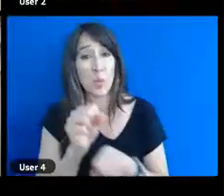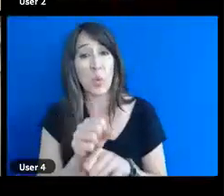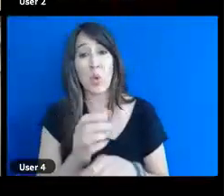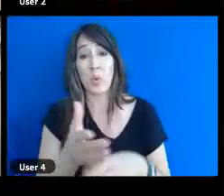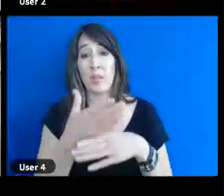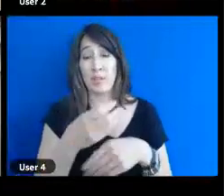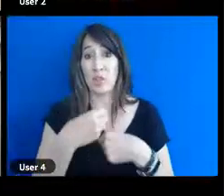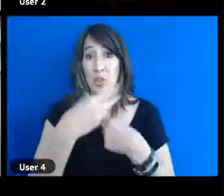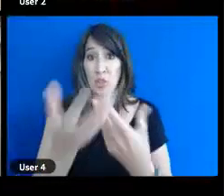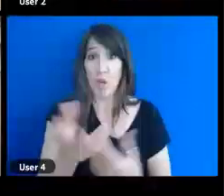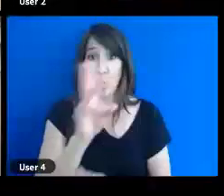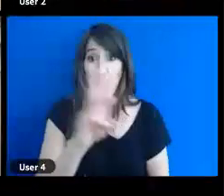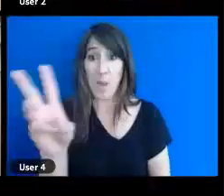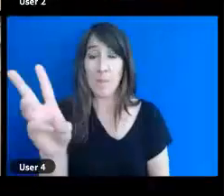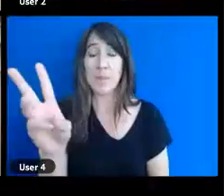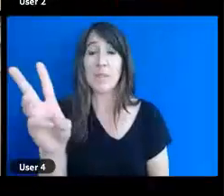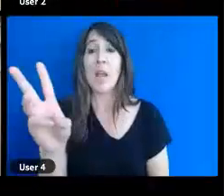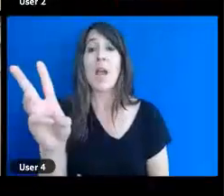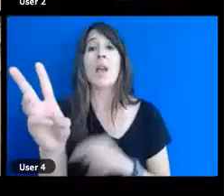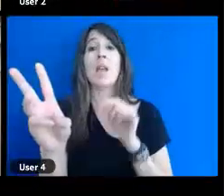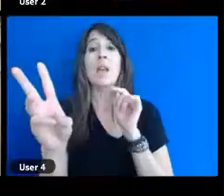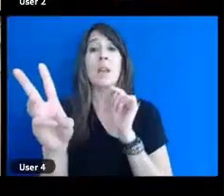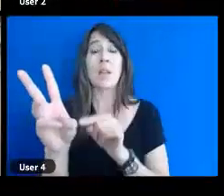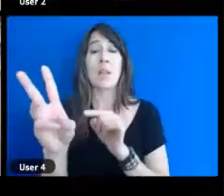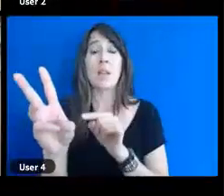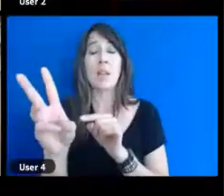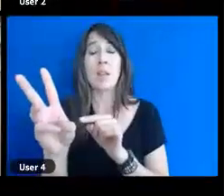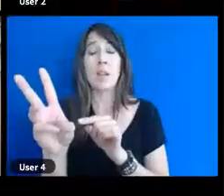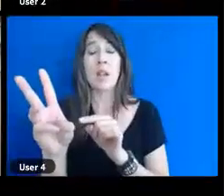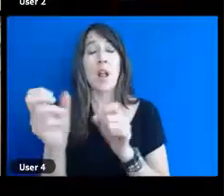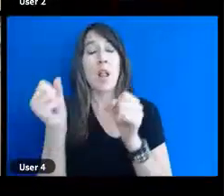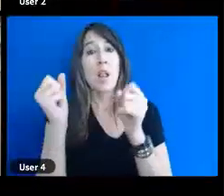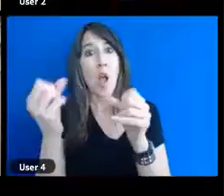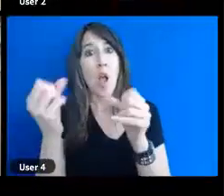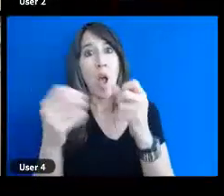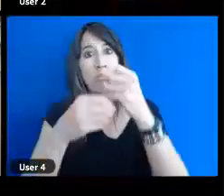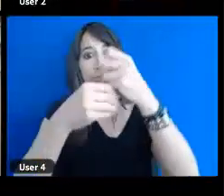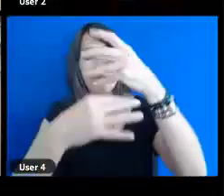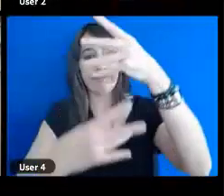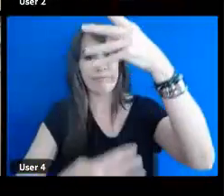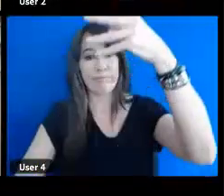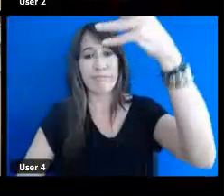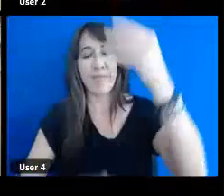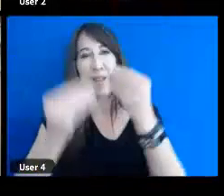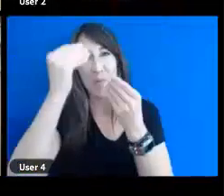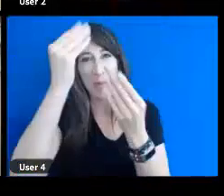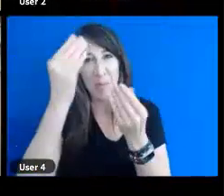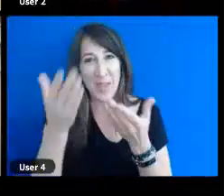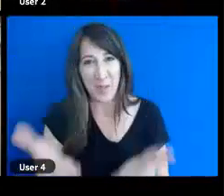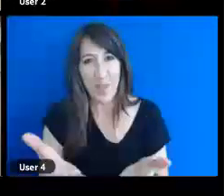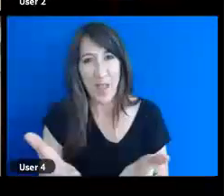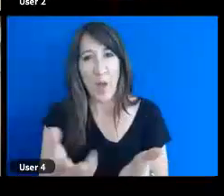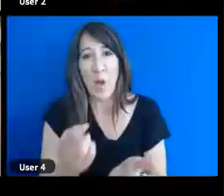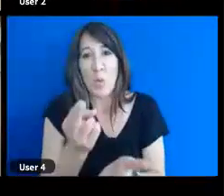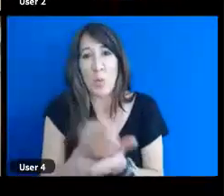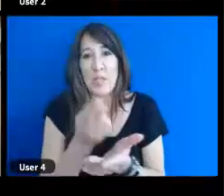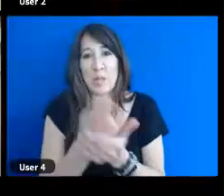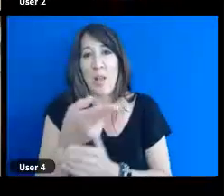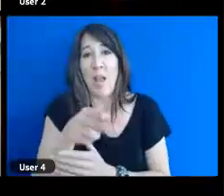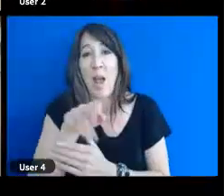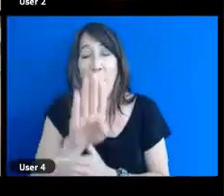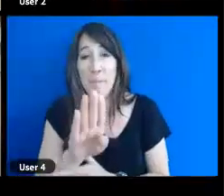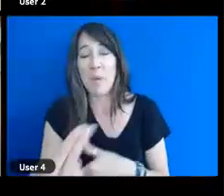work, we've shared the President's Group website, accessibleemployers.ca. There is a lot of information, an entire resource hub there.